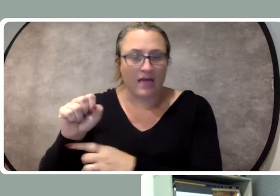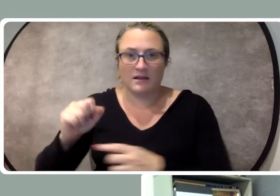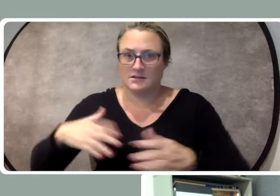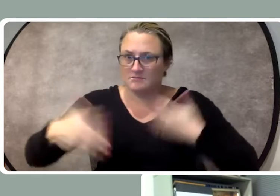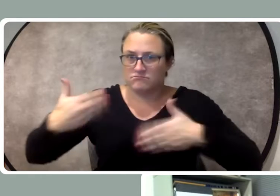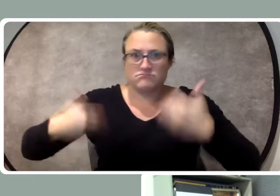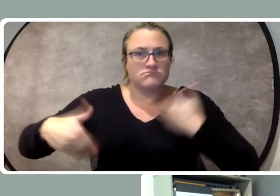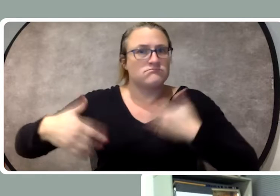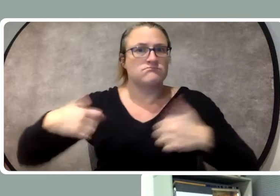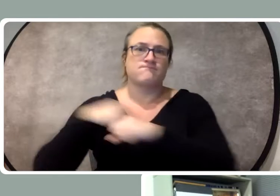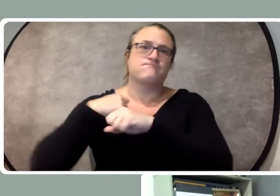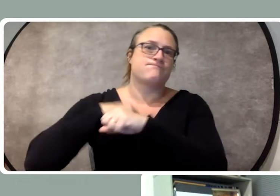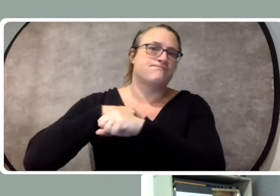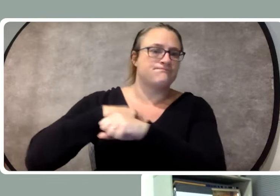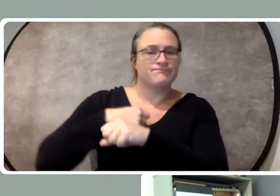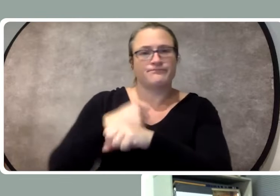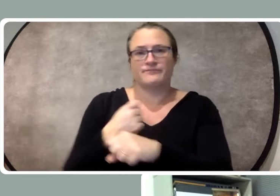activated and fight unwanted